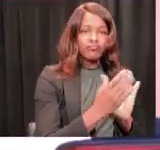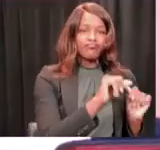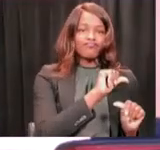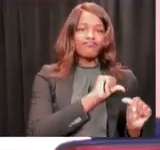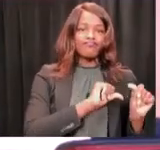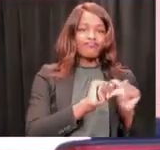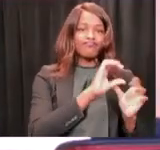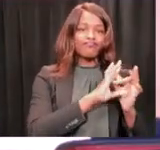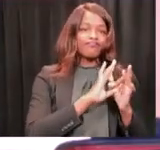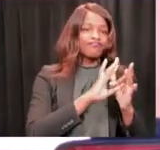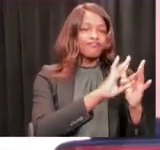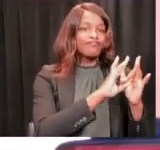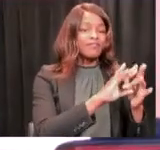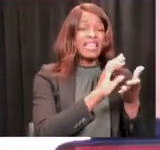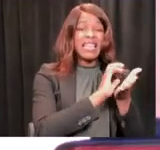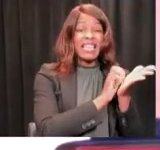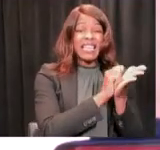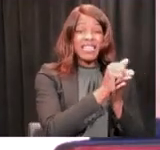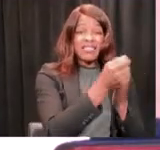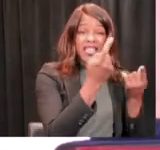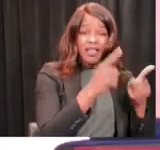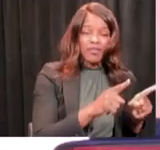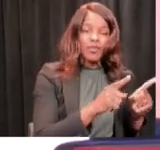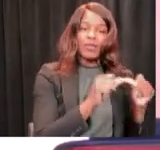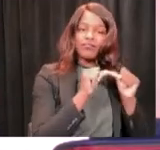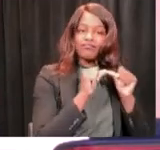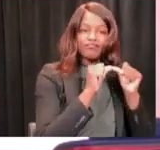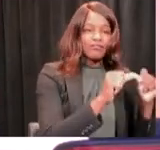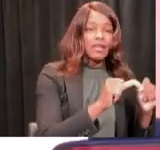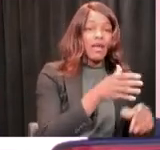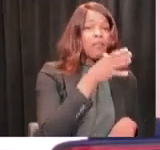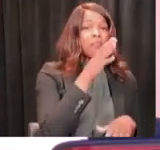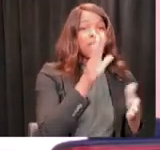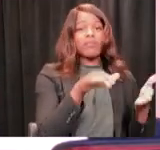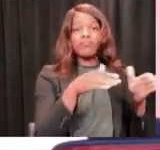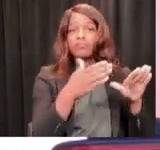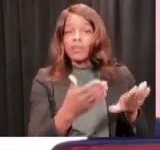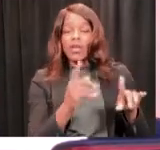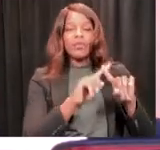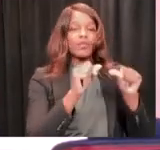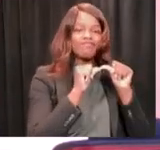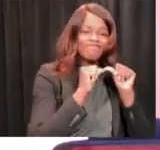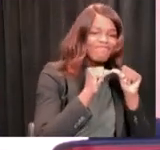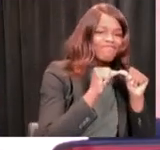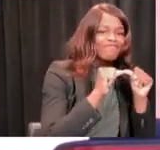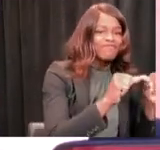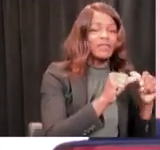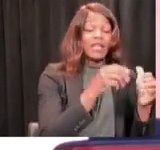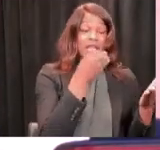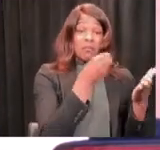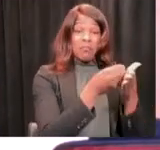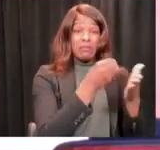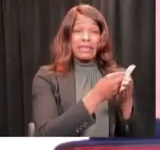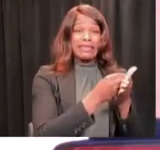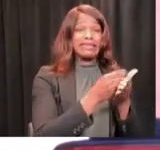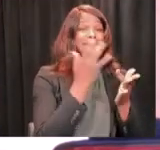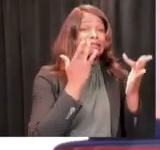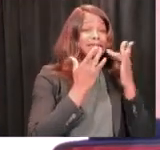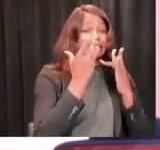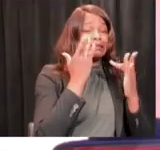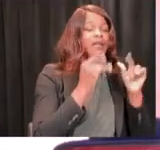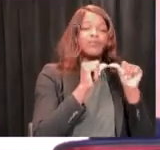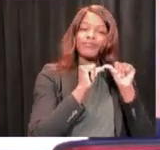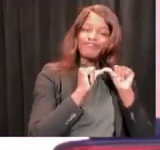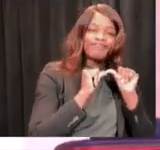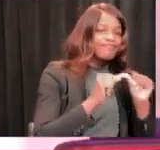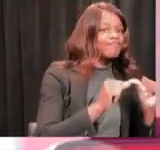together. Cancer shows up and we press our way through. We lose mother, but we press our way through. We have financial challenges, but we press our way